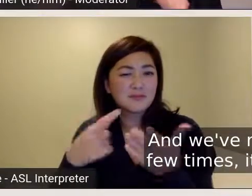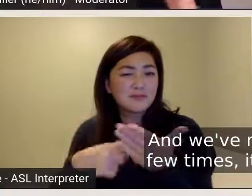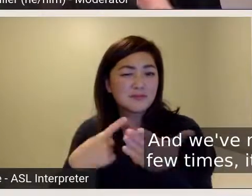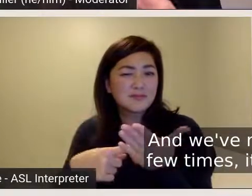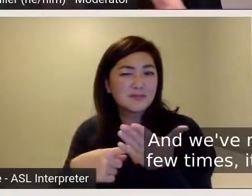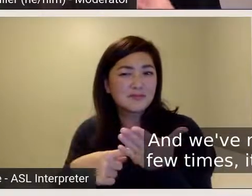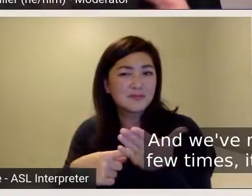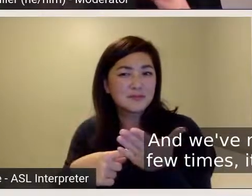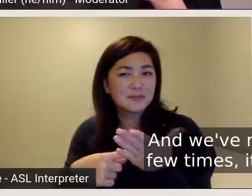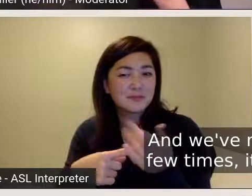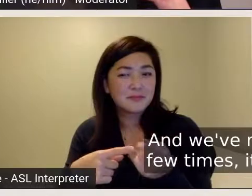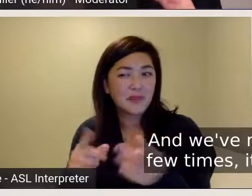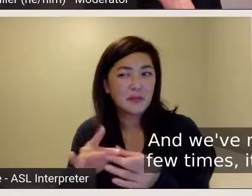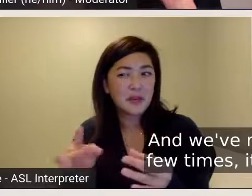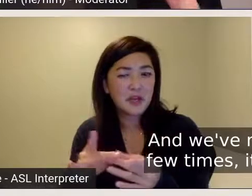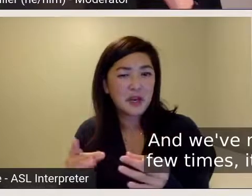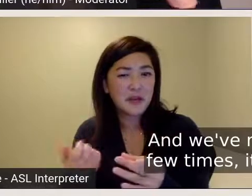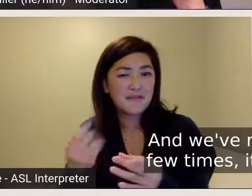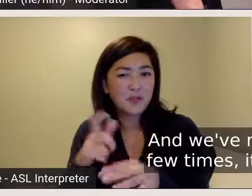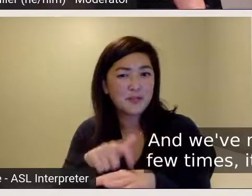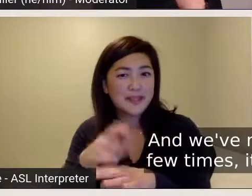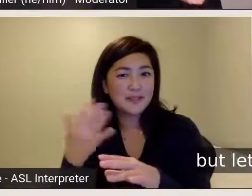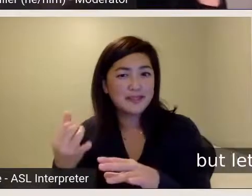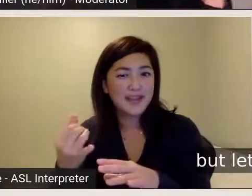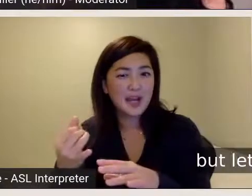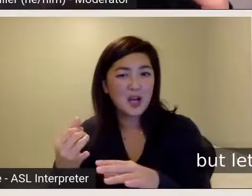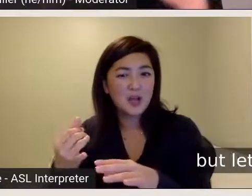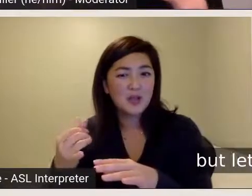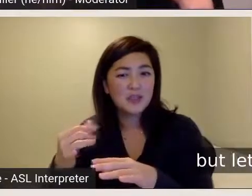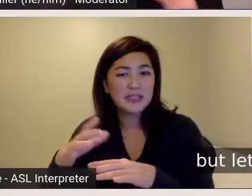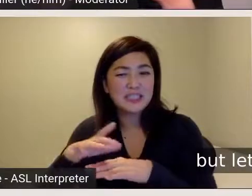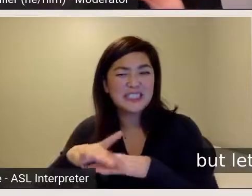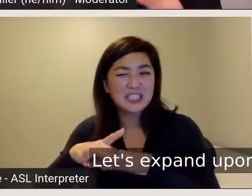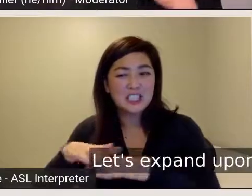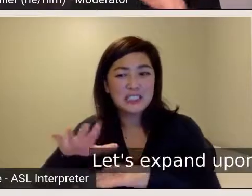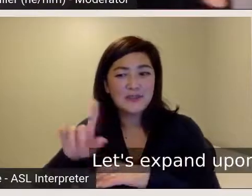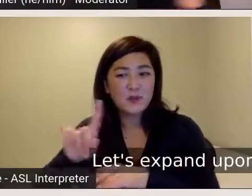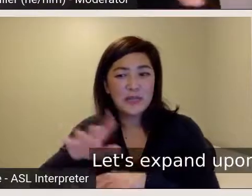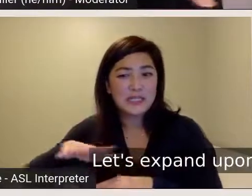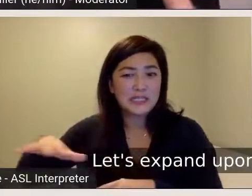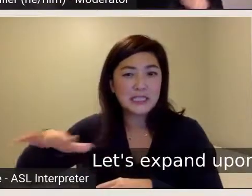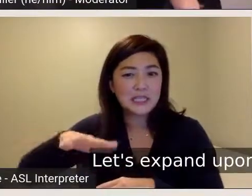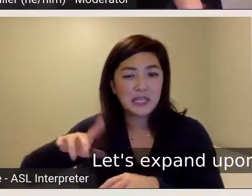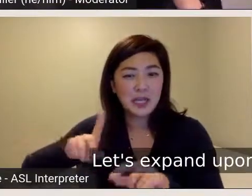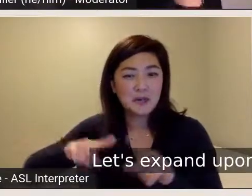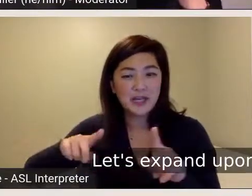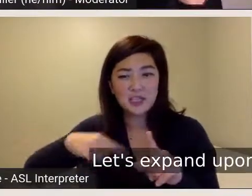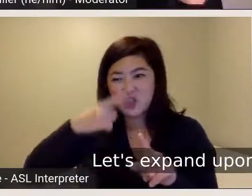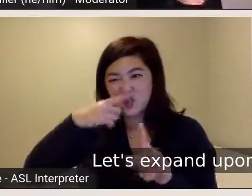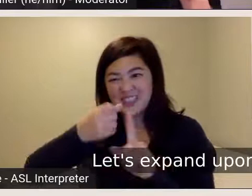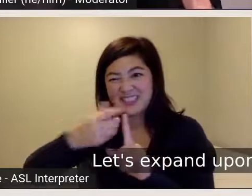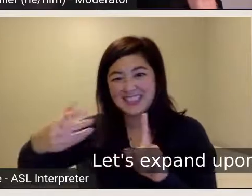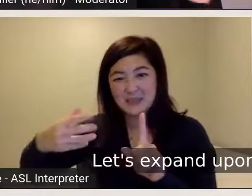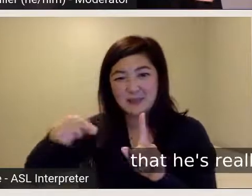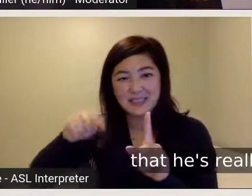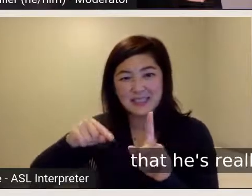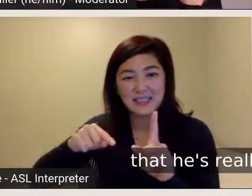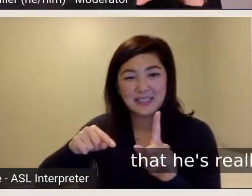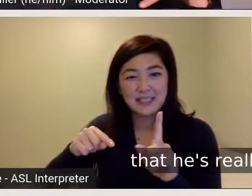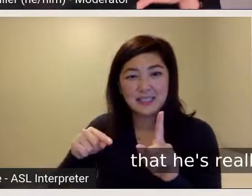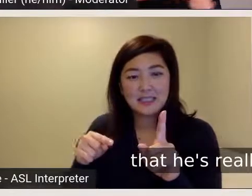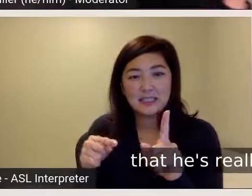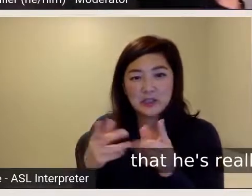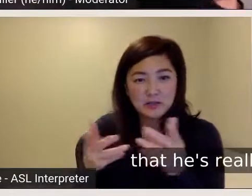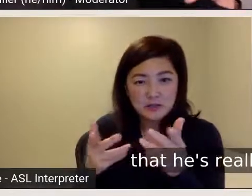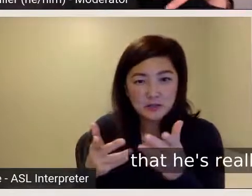and we've mentioned it a few times. It's geography, but let's expand upon that as the context that he's